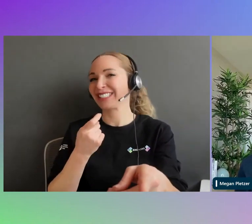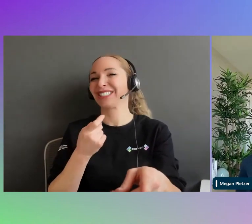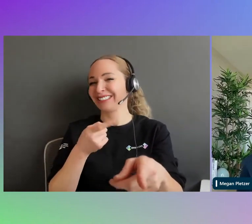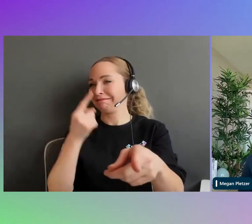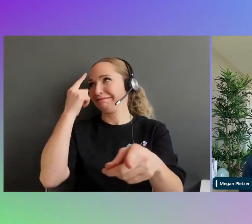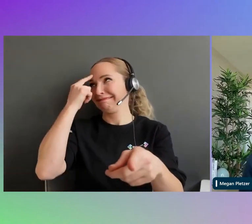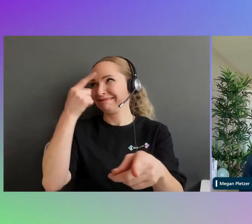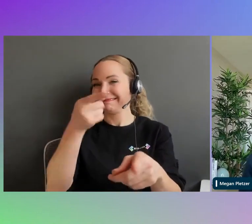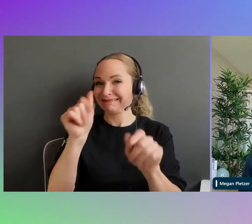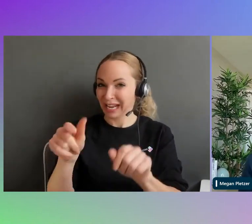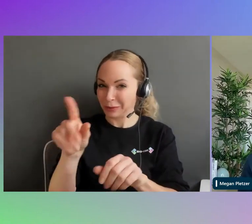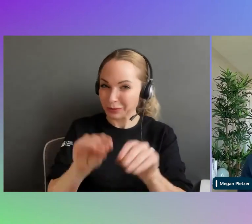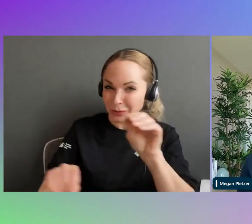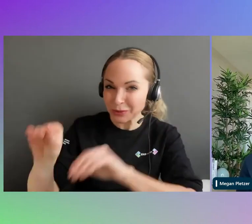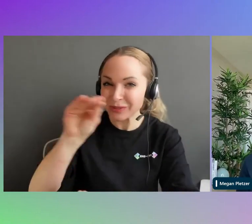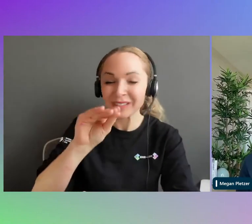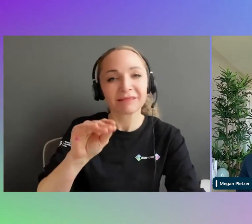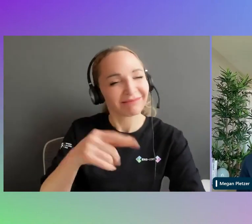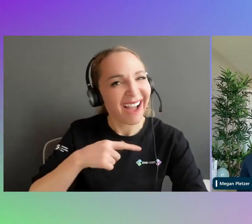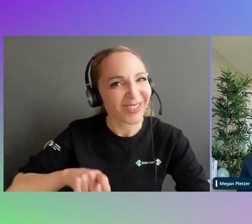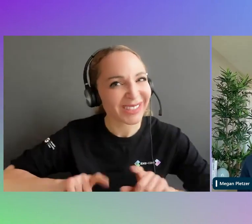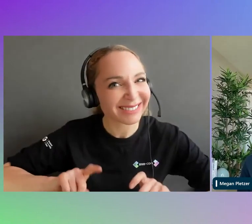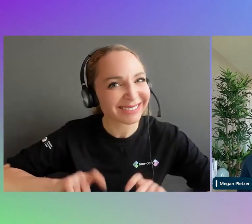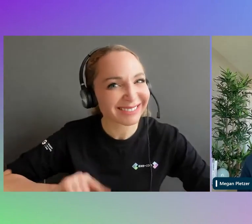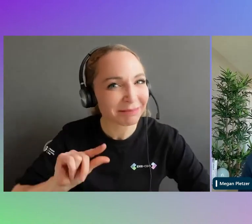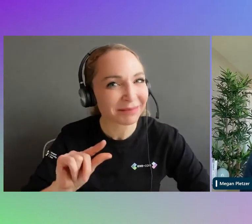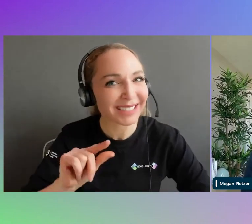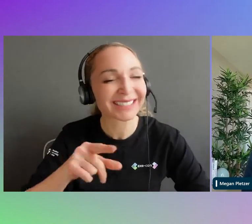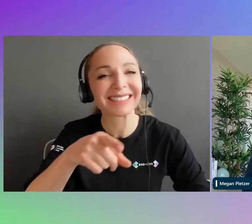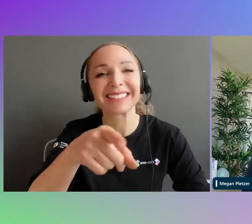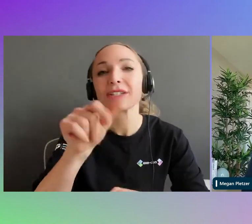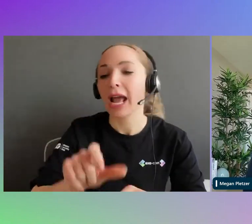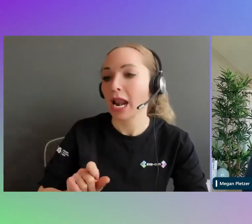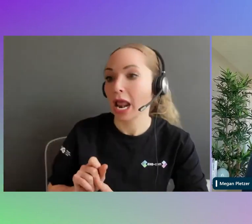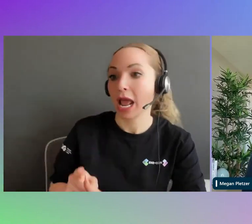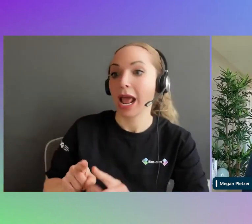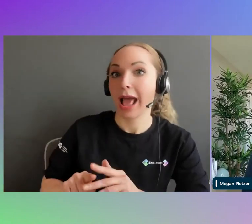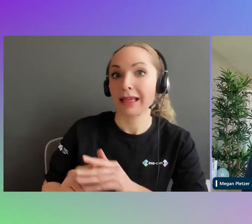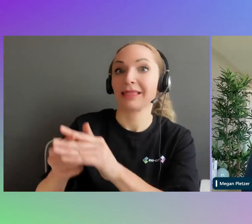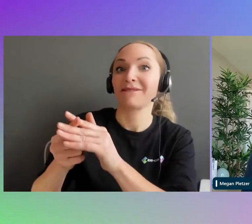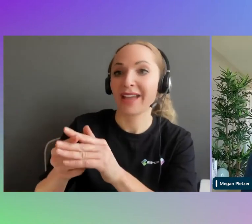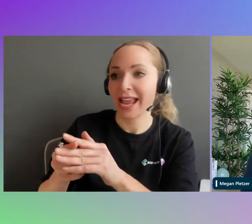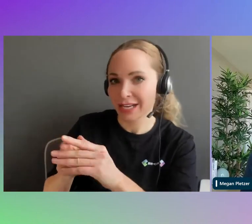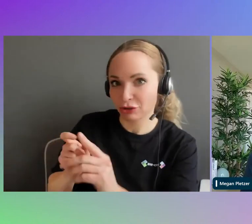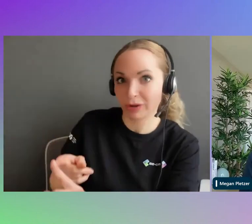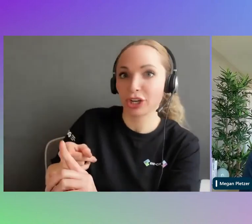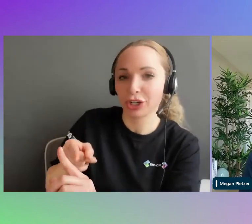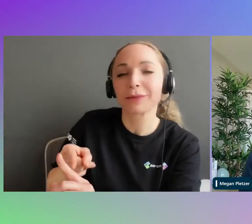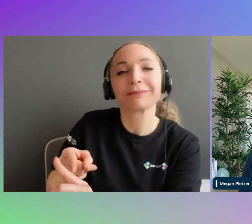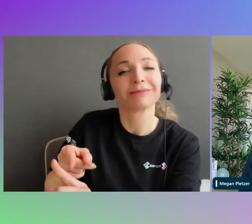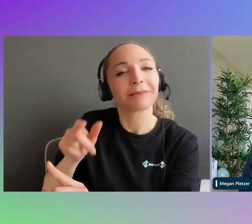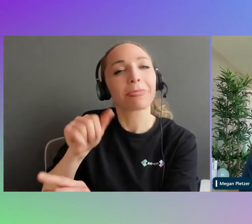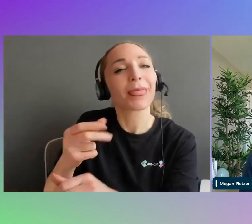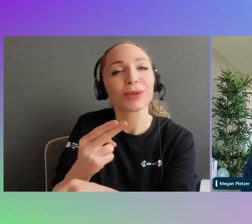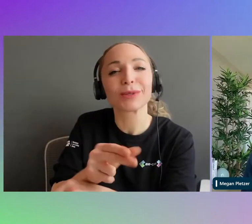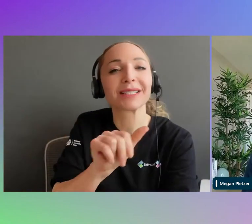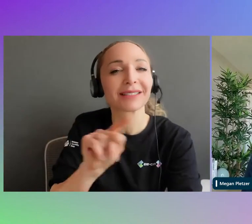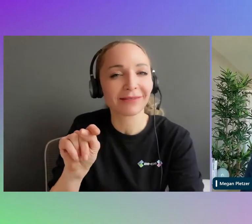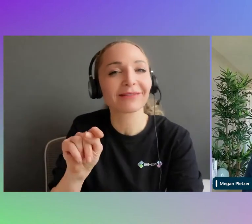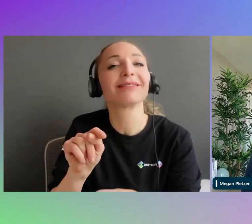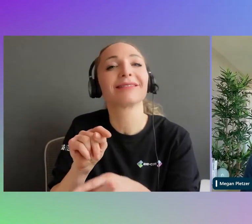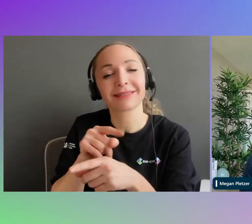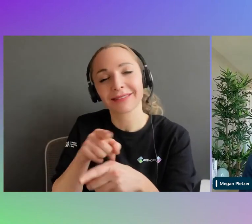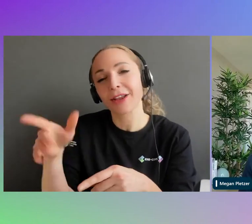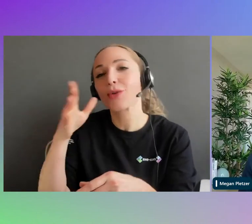I'll actually have to test that a little bit, but you can activate and trigger it using assistive technology. It'll read aloud appropriately to